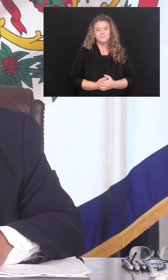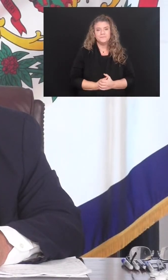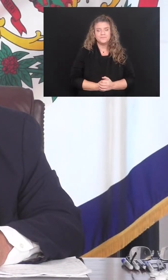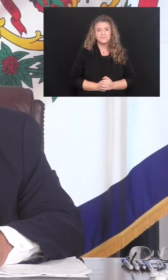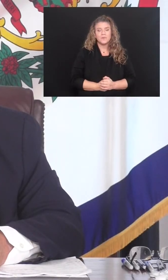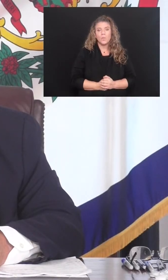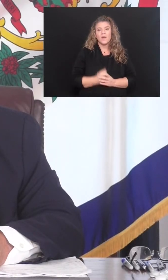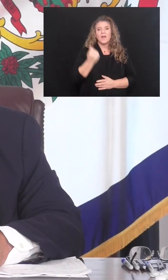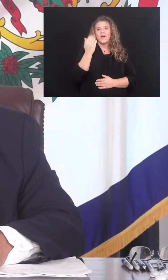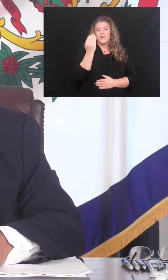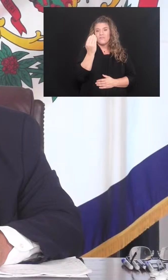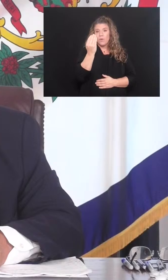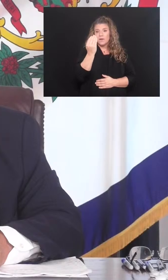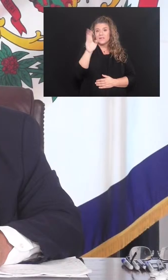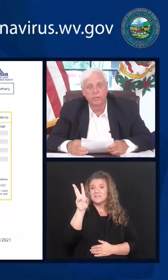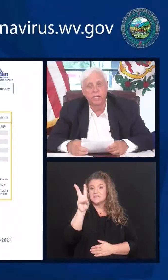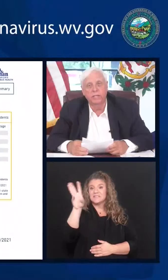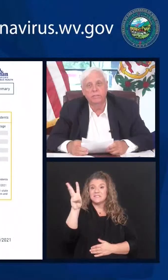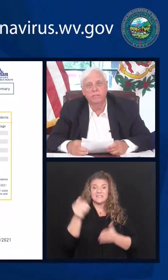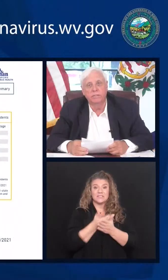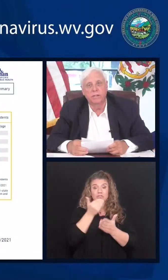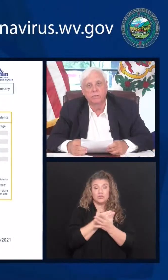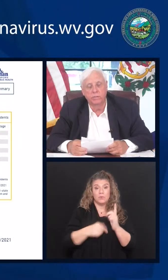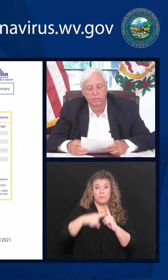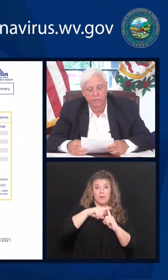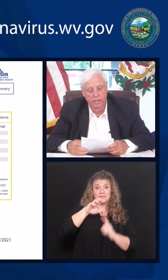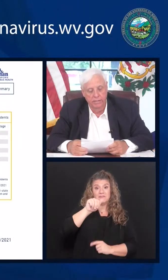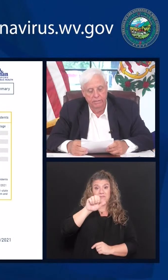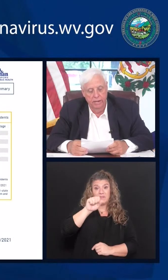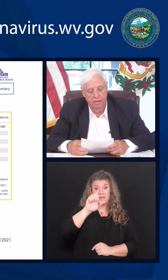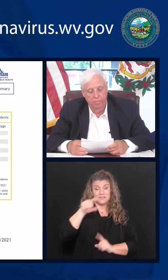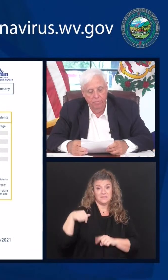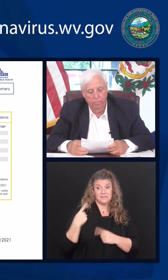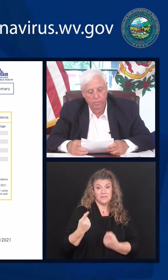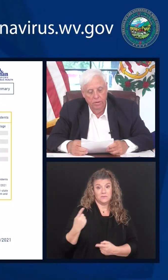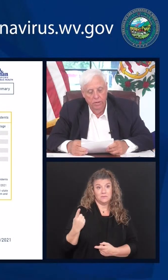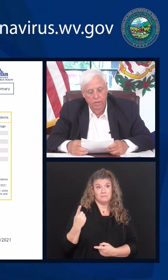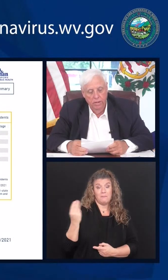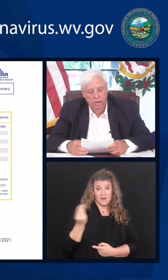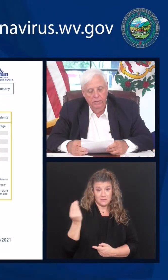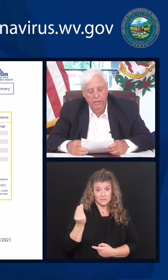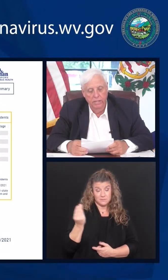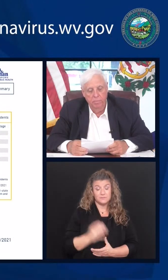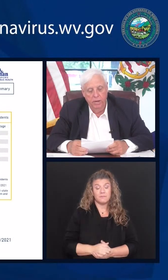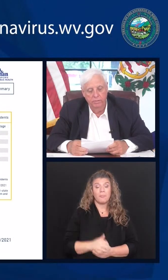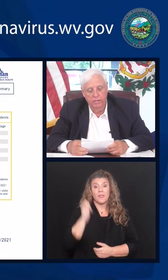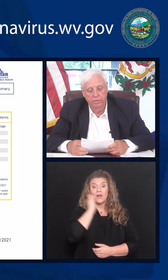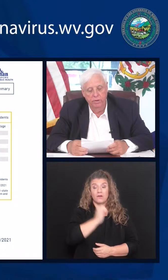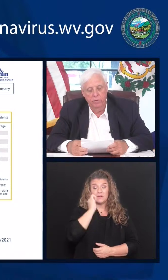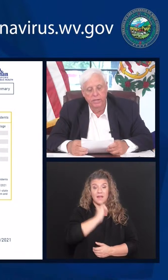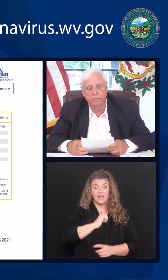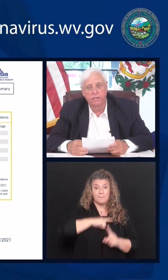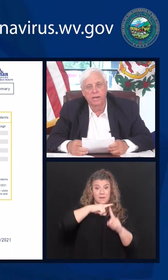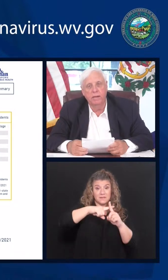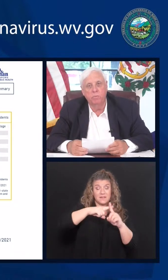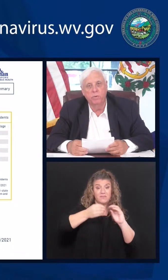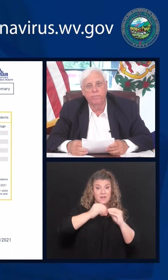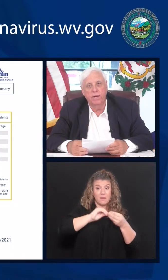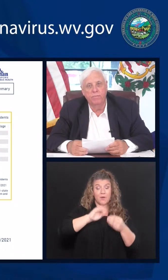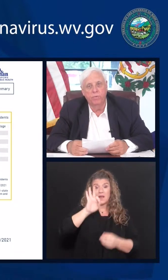We have 1,466 new cases since I was with you the last time. Our daily positivity rate is